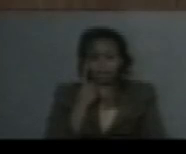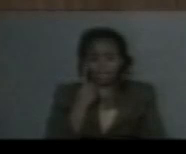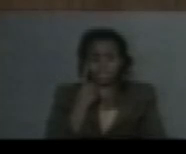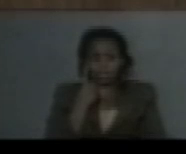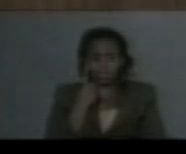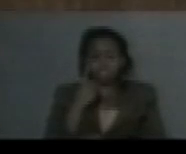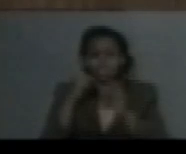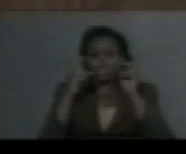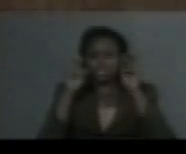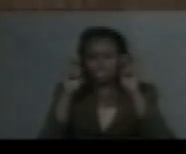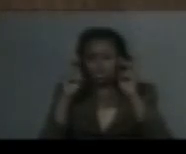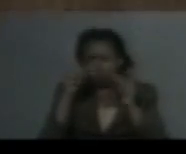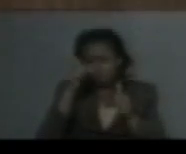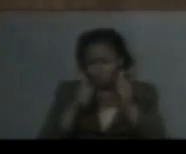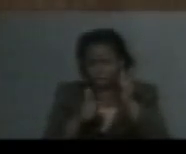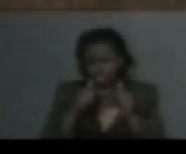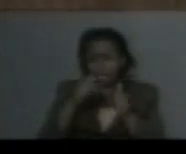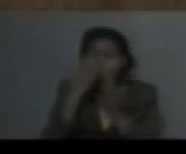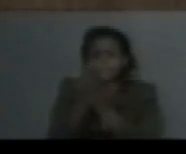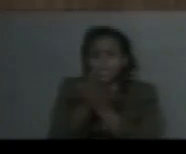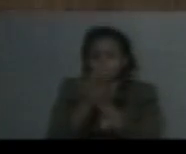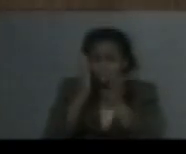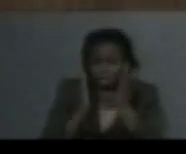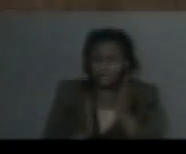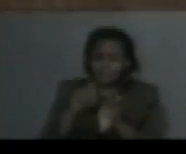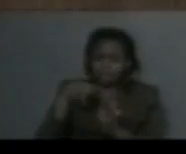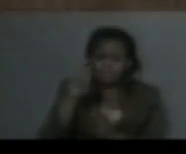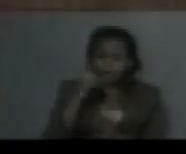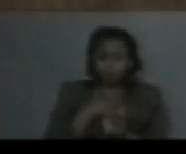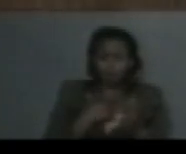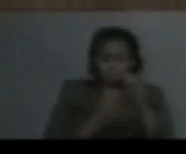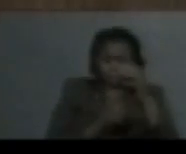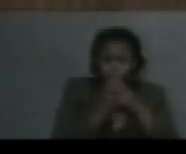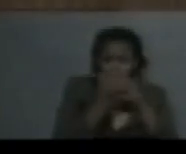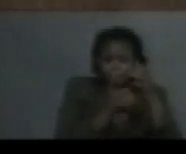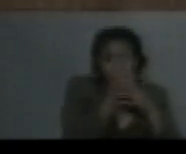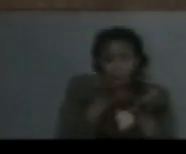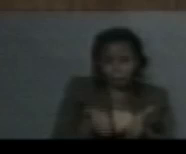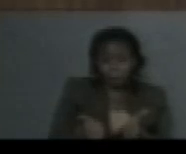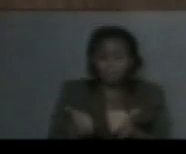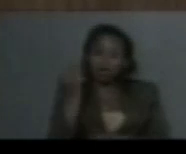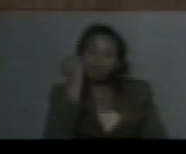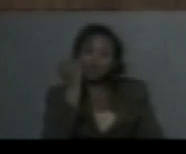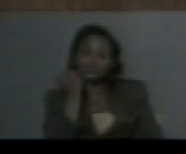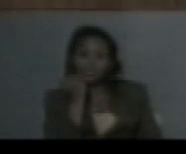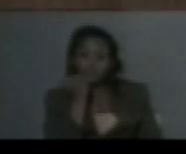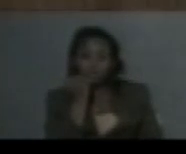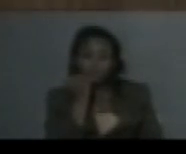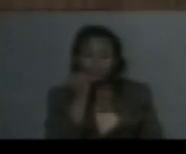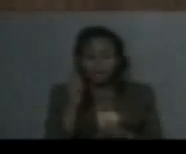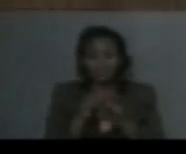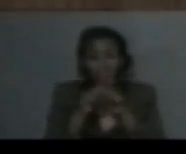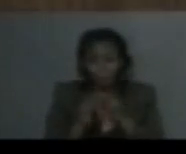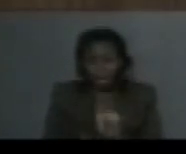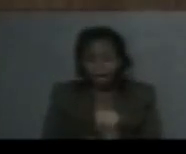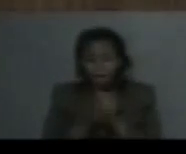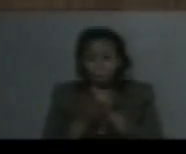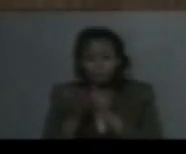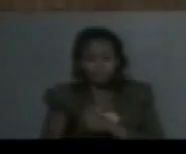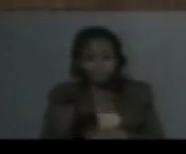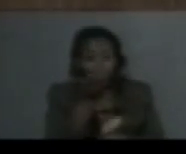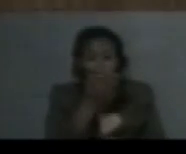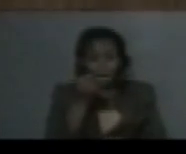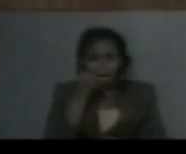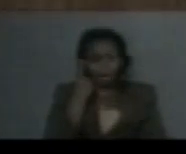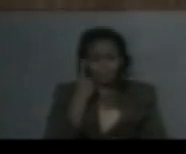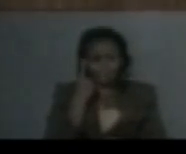main issues which the petitioner is bringing before this court, and to help your lordships understand that they're